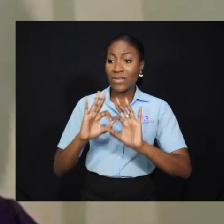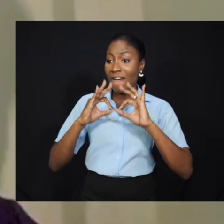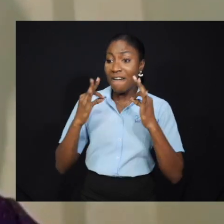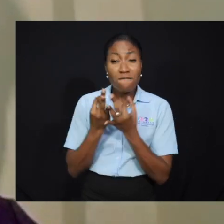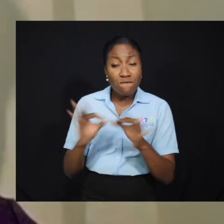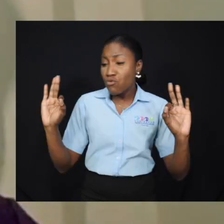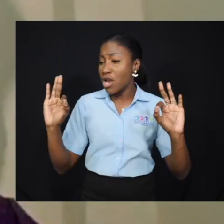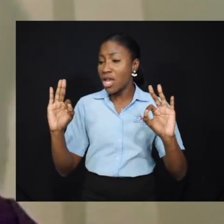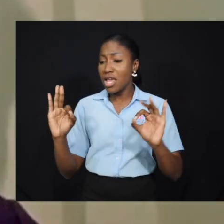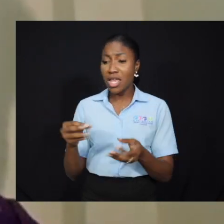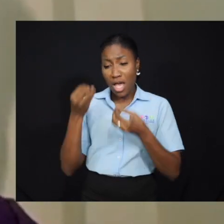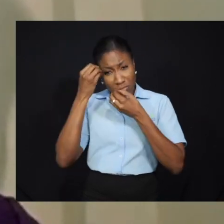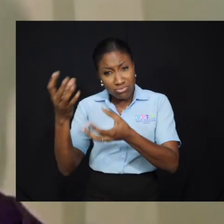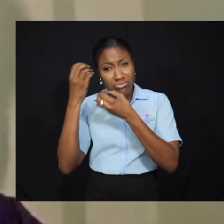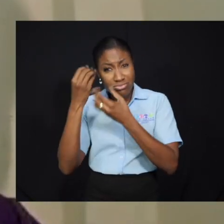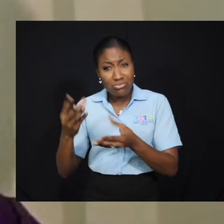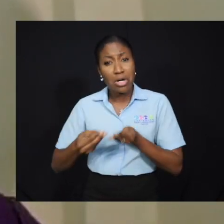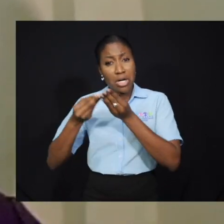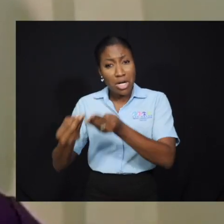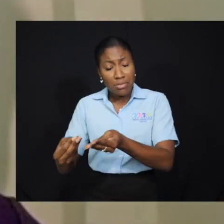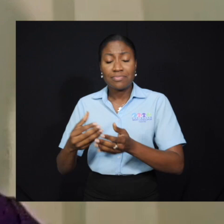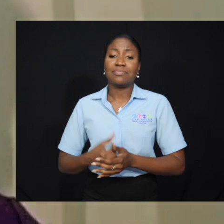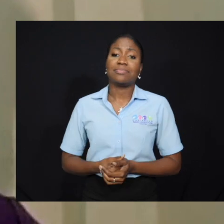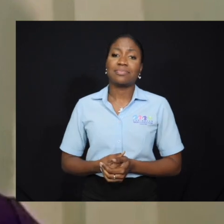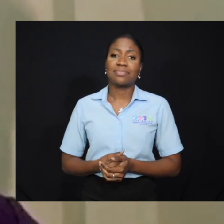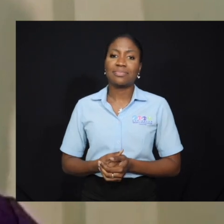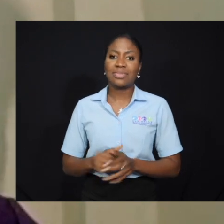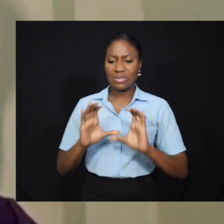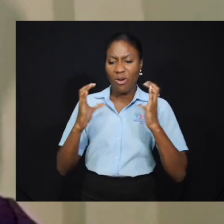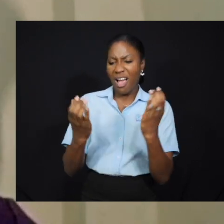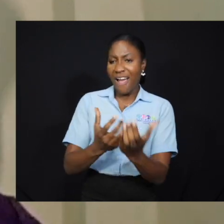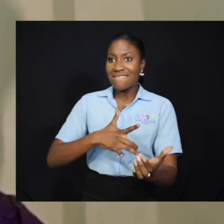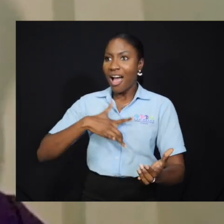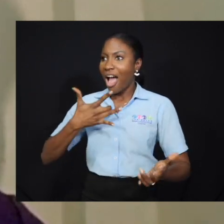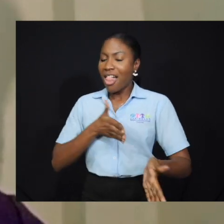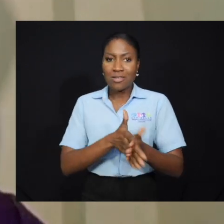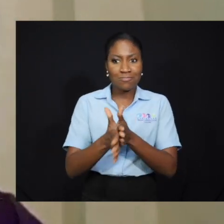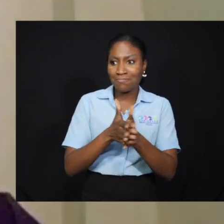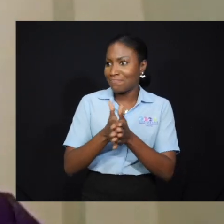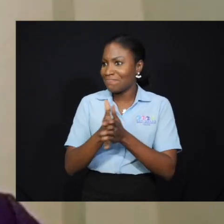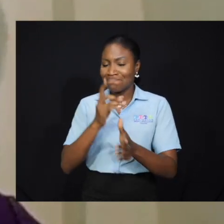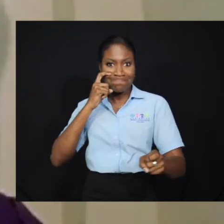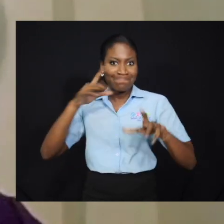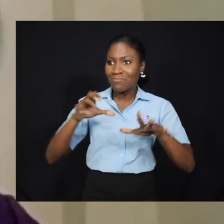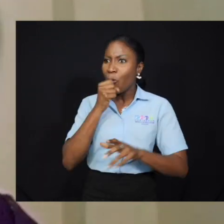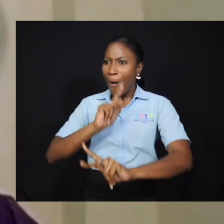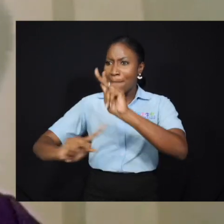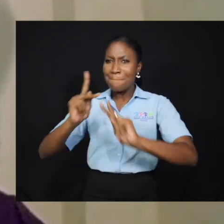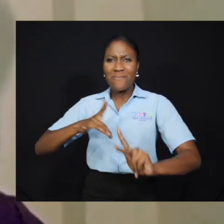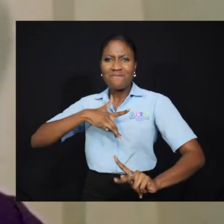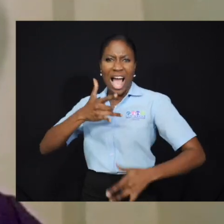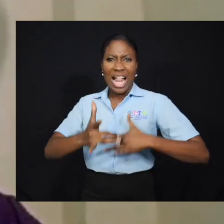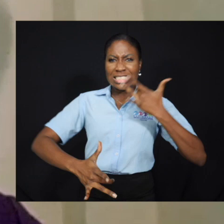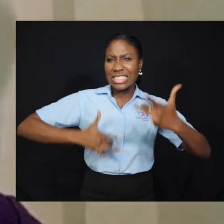The atmosphere is electric because the seniors are excited to come in. They are excited. So this is an example of